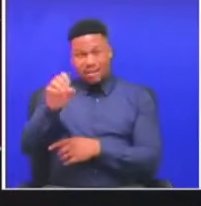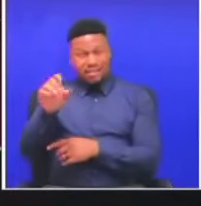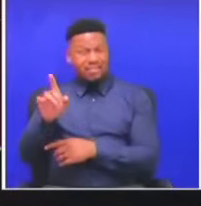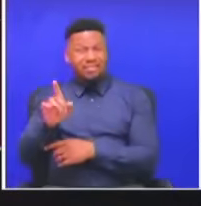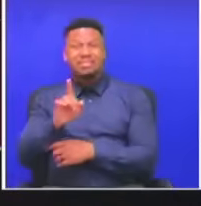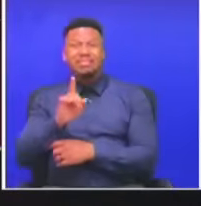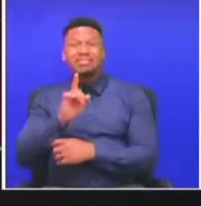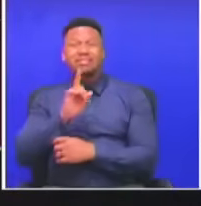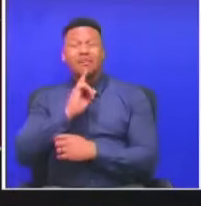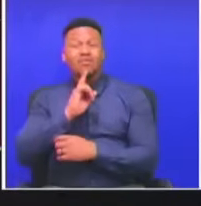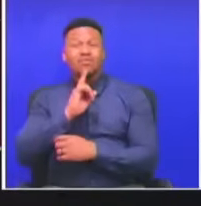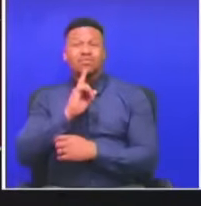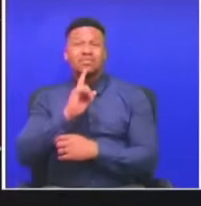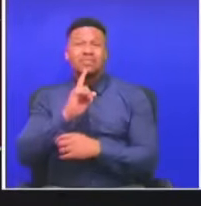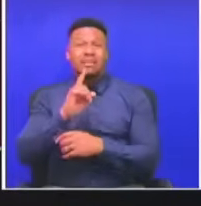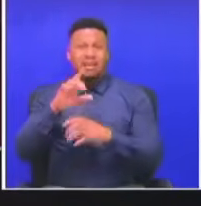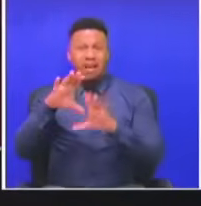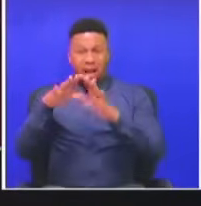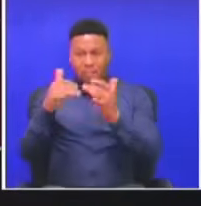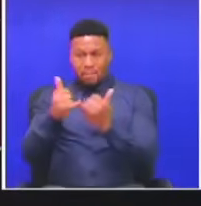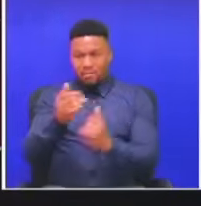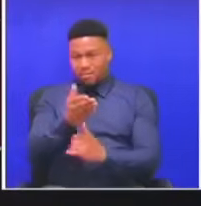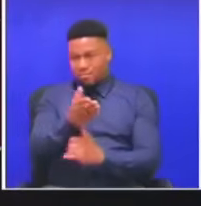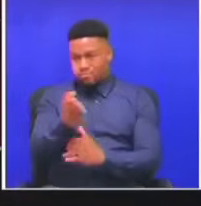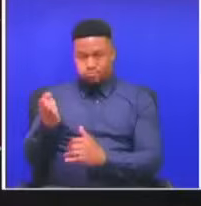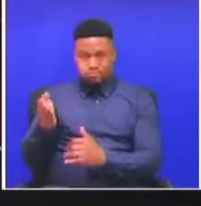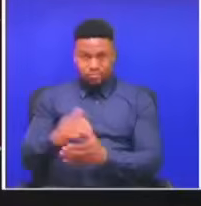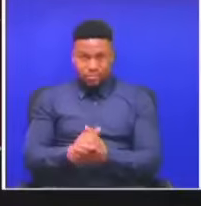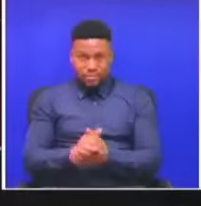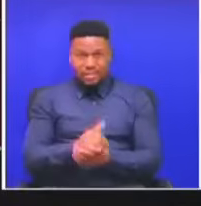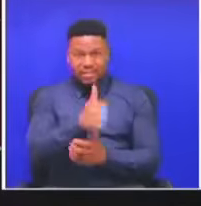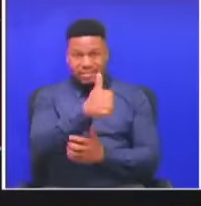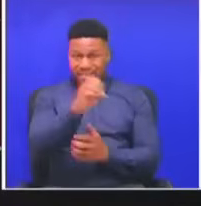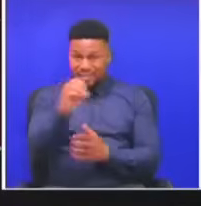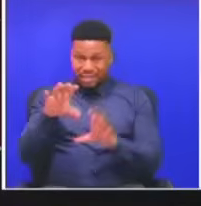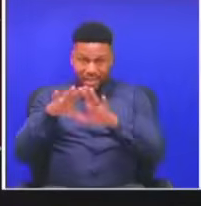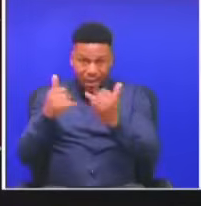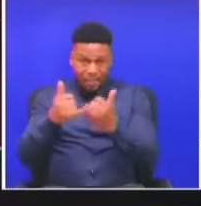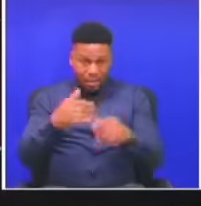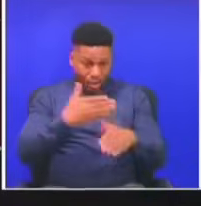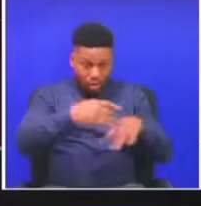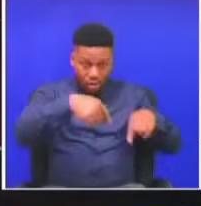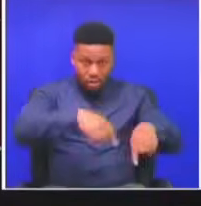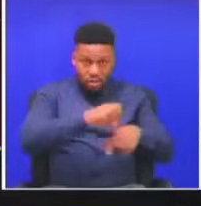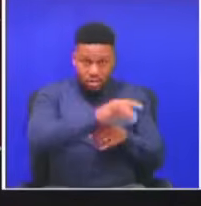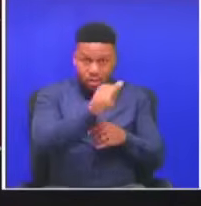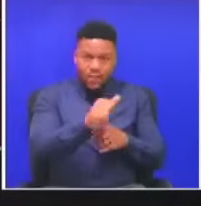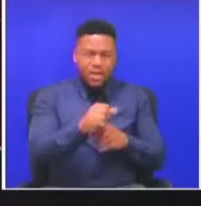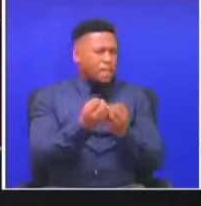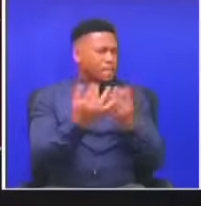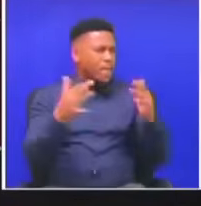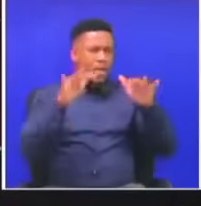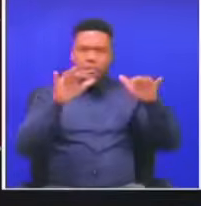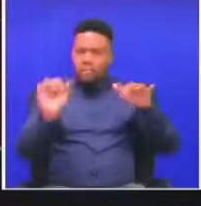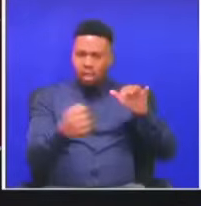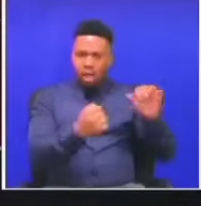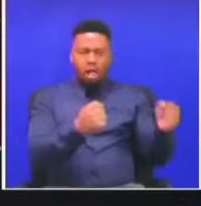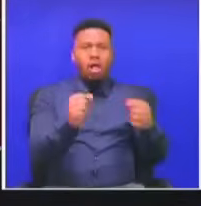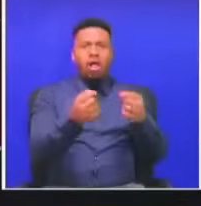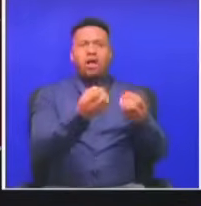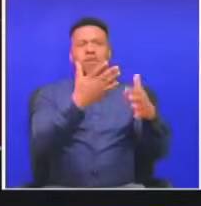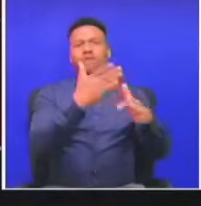US companies that are doing business in South Africa employ many people, and it